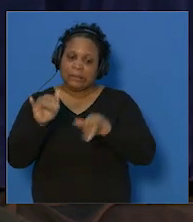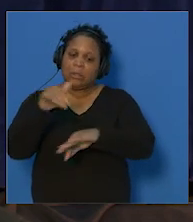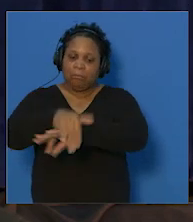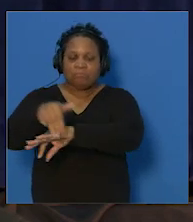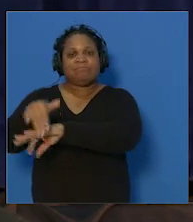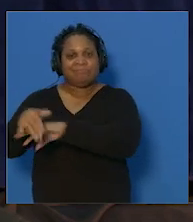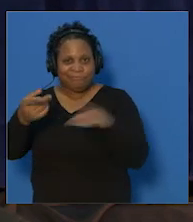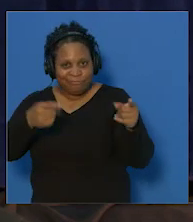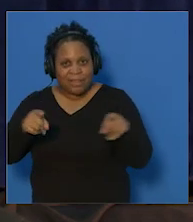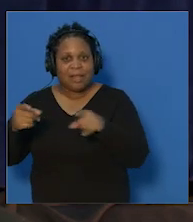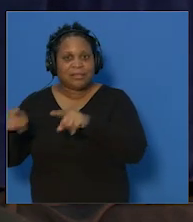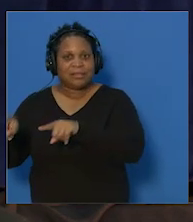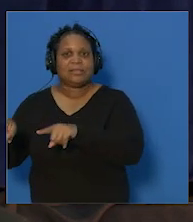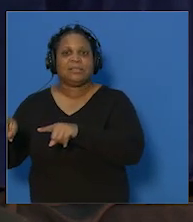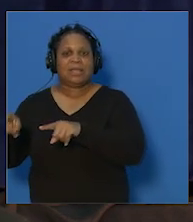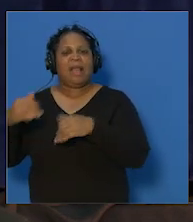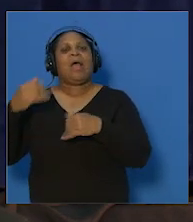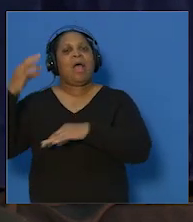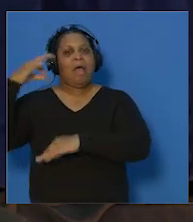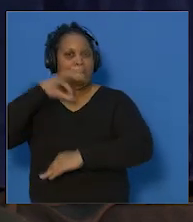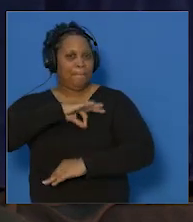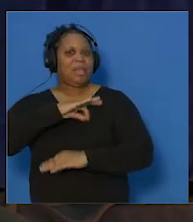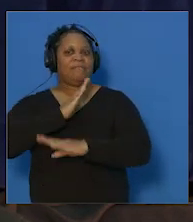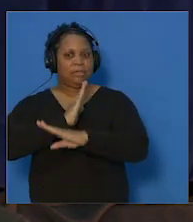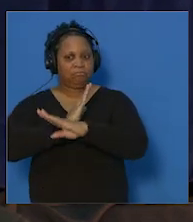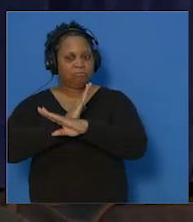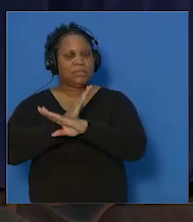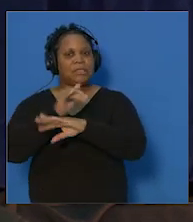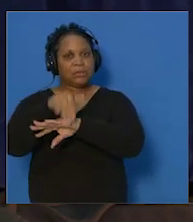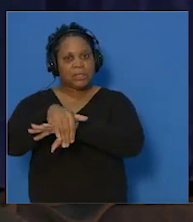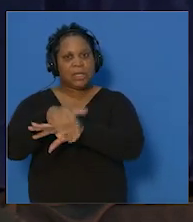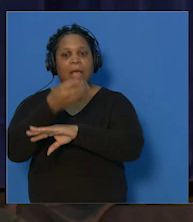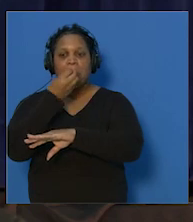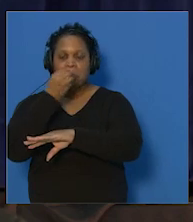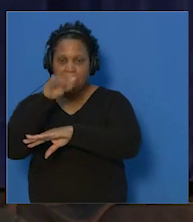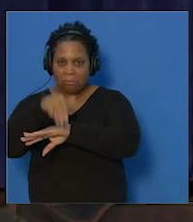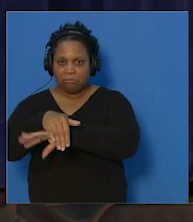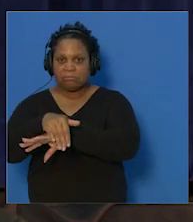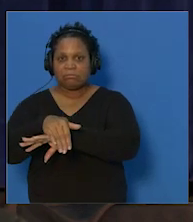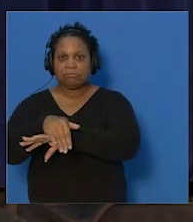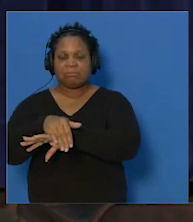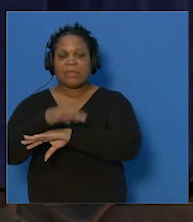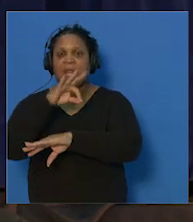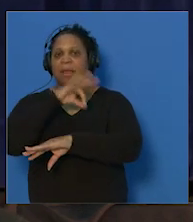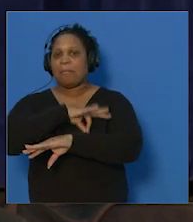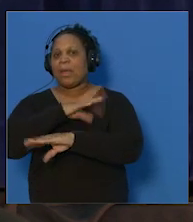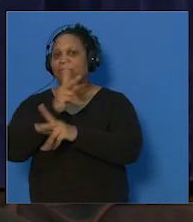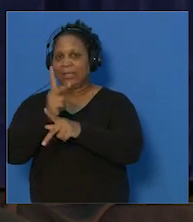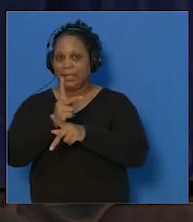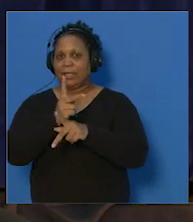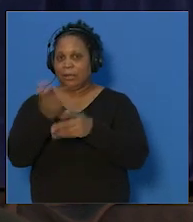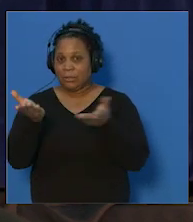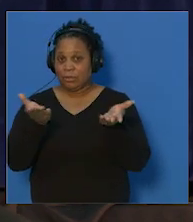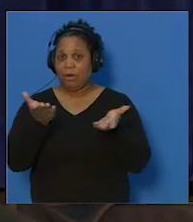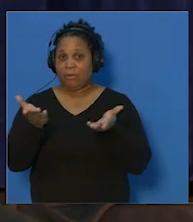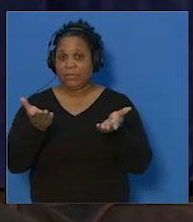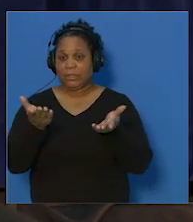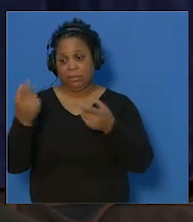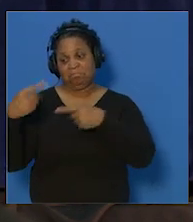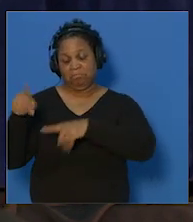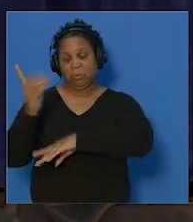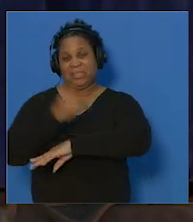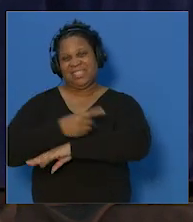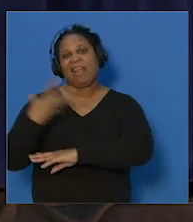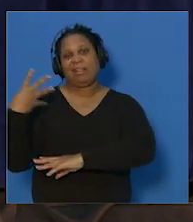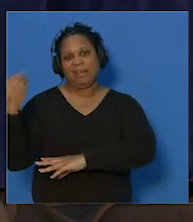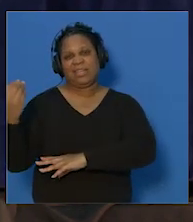activities where they will have the benefit of shelter at night, a meal at night, and the benefit of the care services. In the day when they leave,